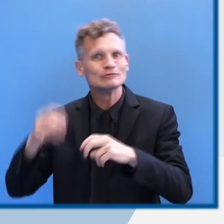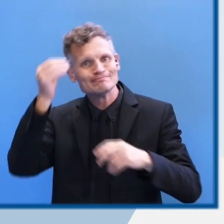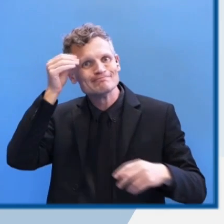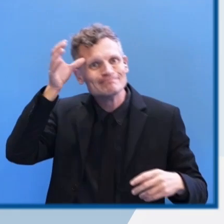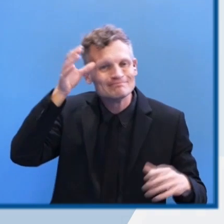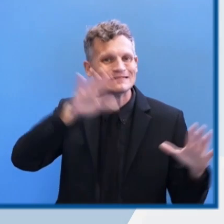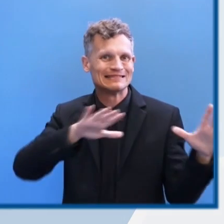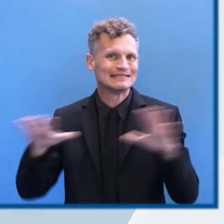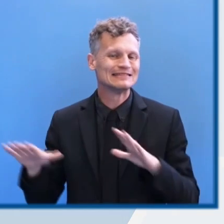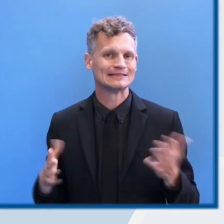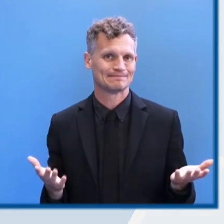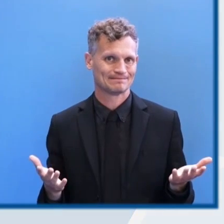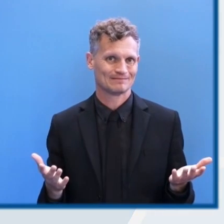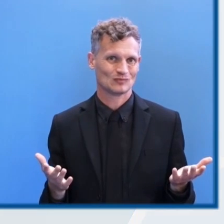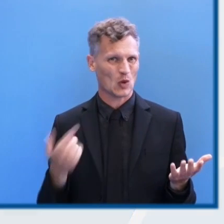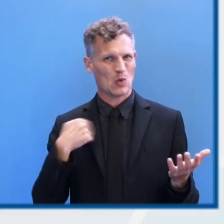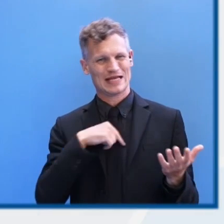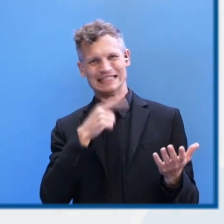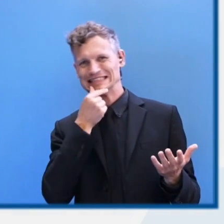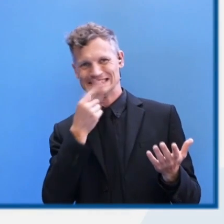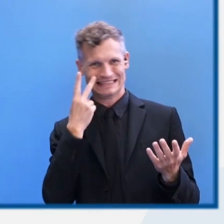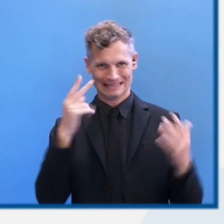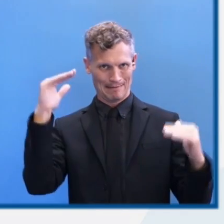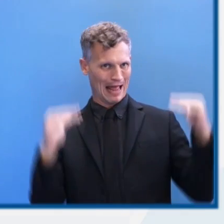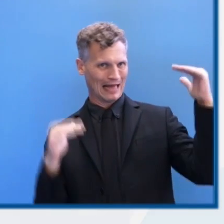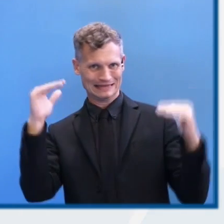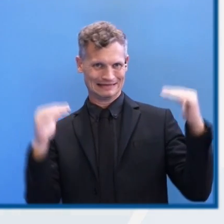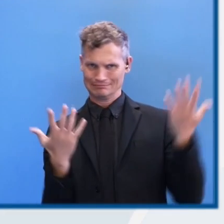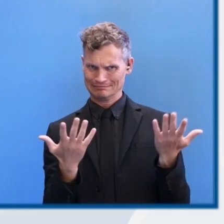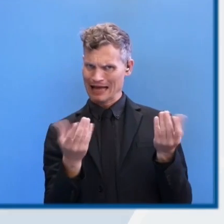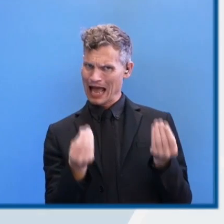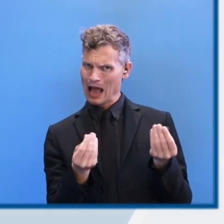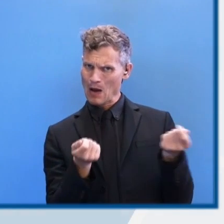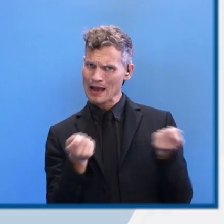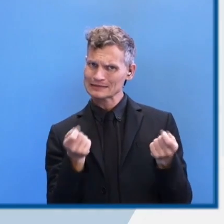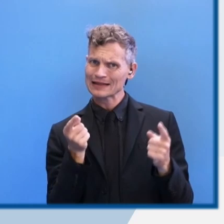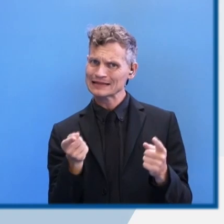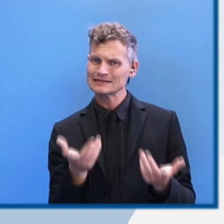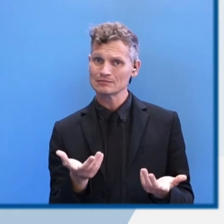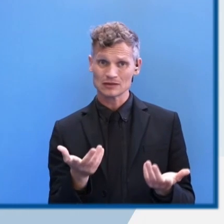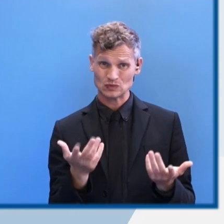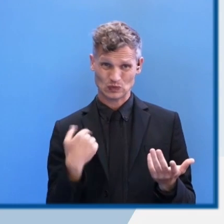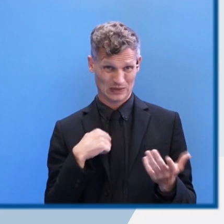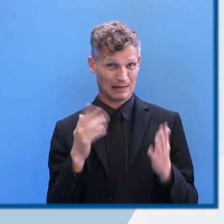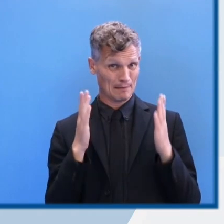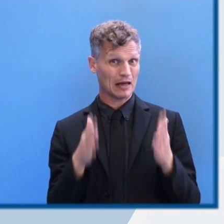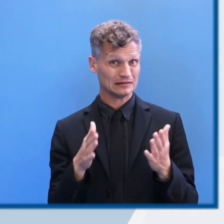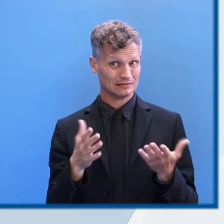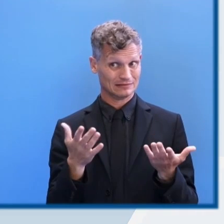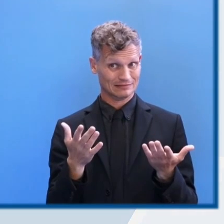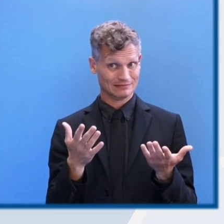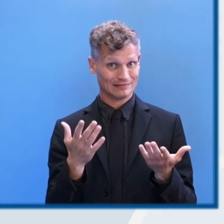citizens. And we need to figure out ways to be able to deal with that, because we still need the data in order to figure out the